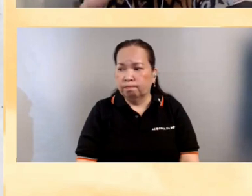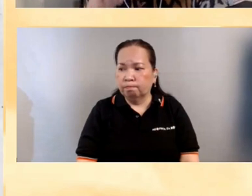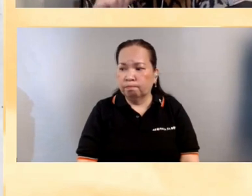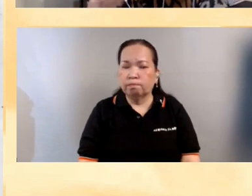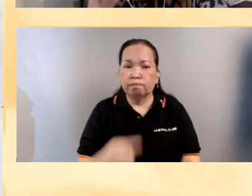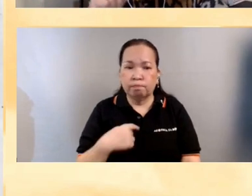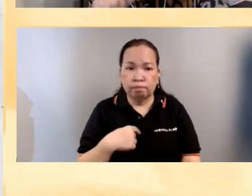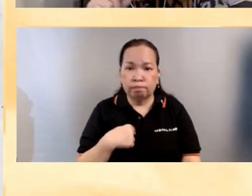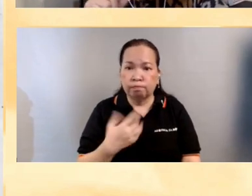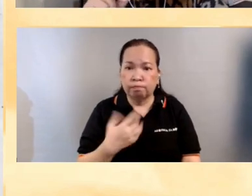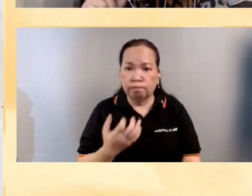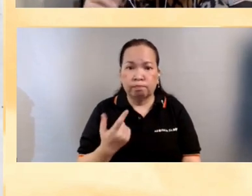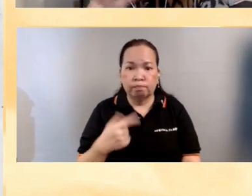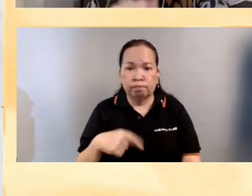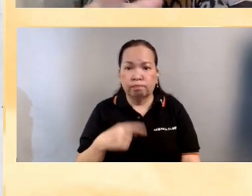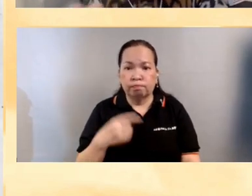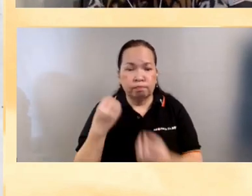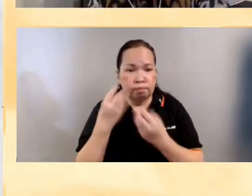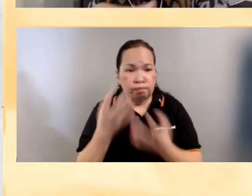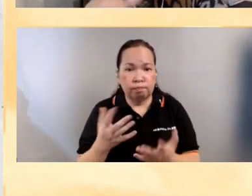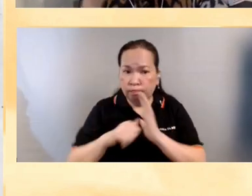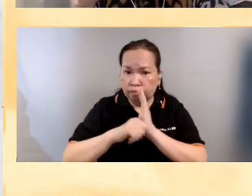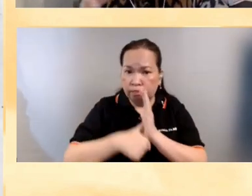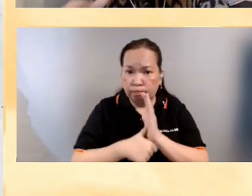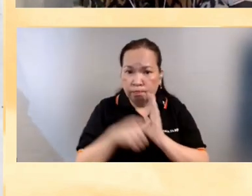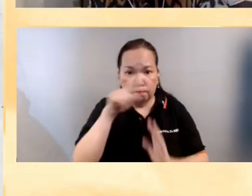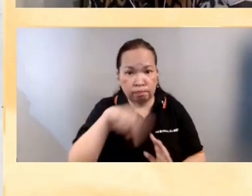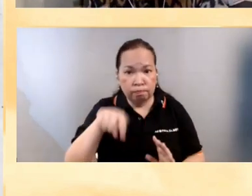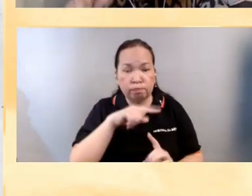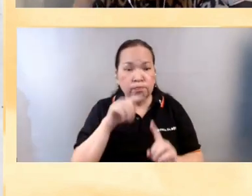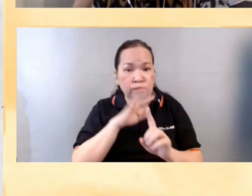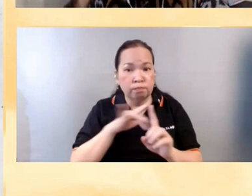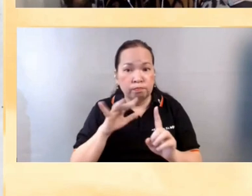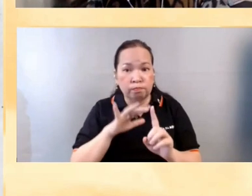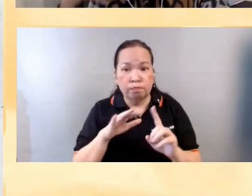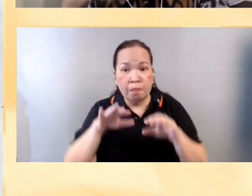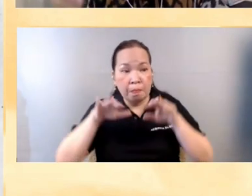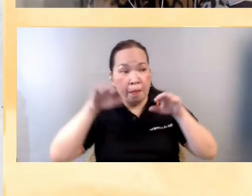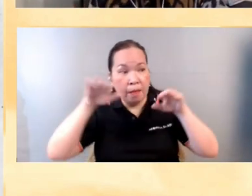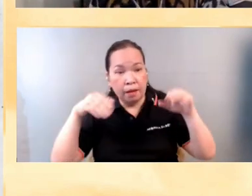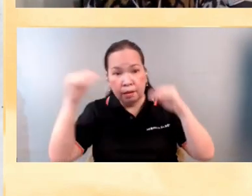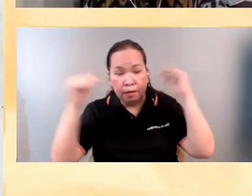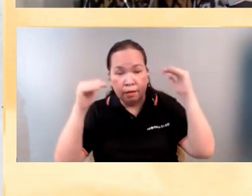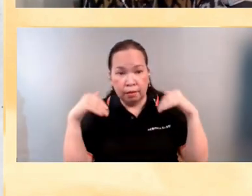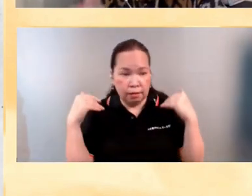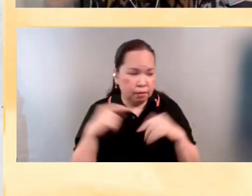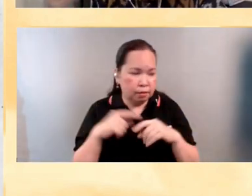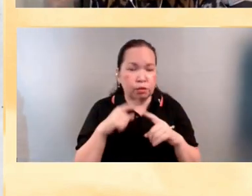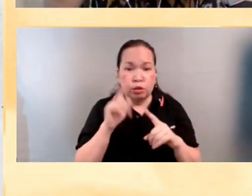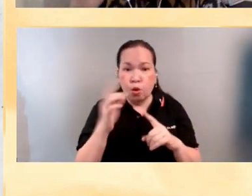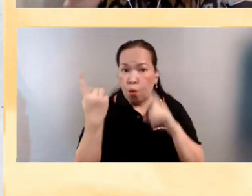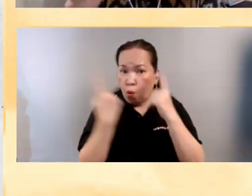I just would like to highlight the fact that these are observations of older children. To that question a while